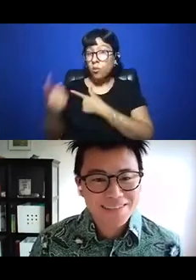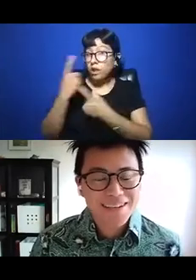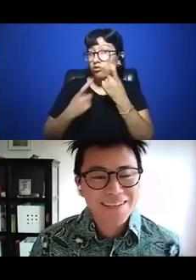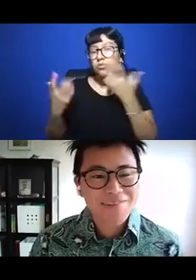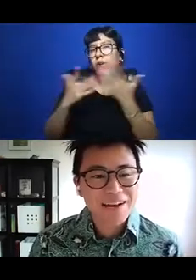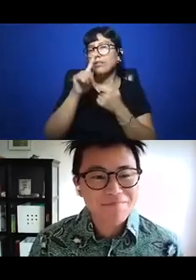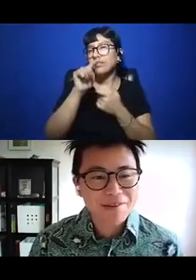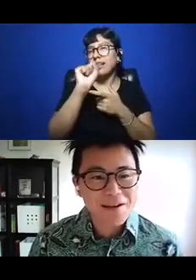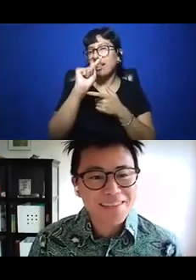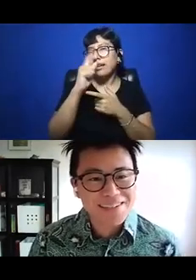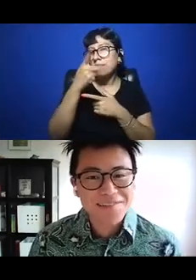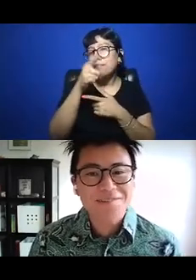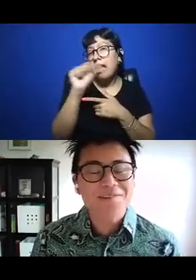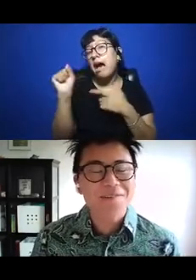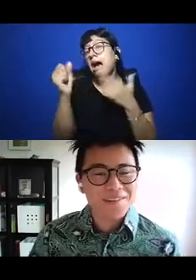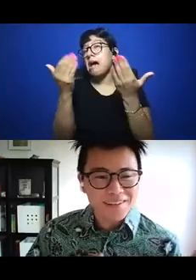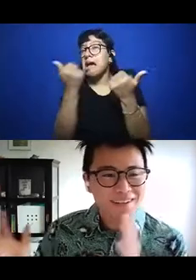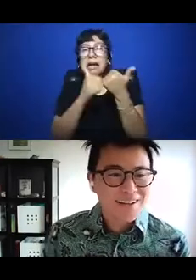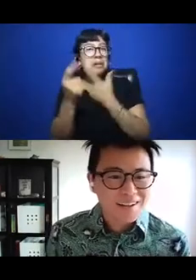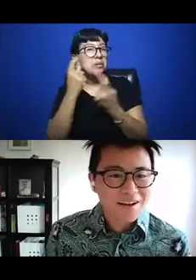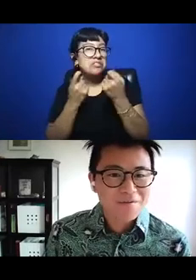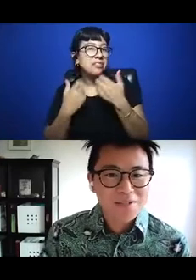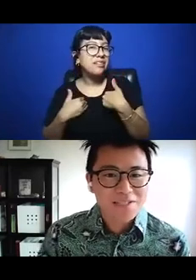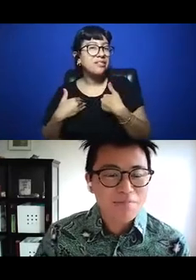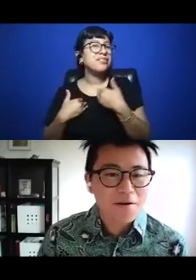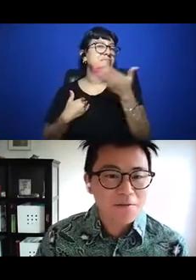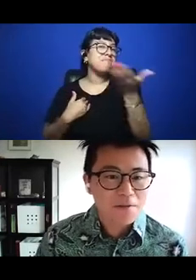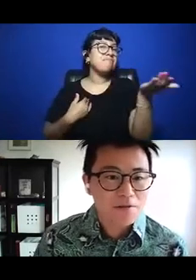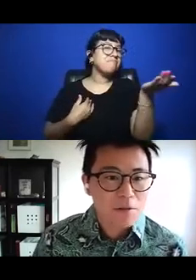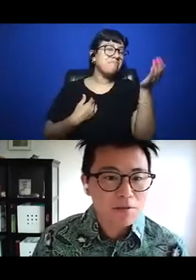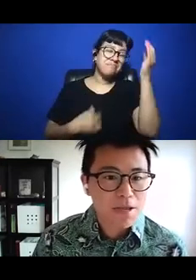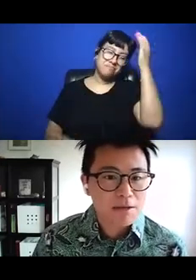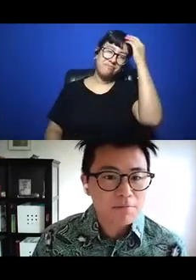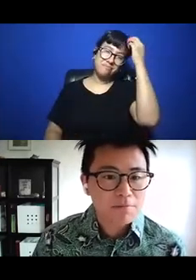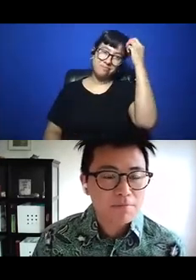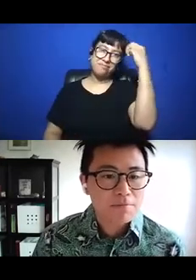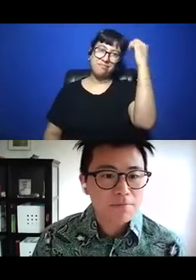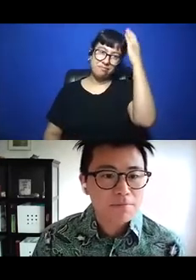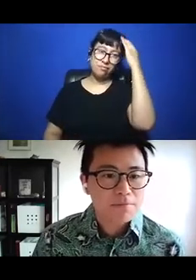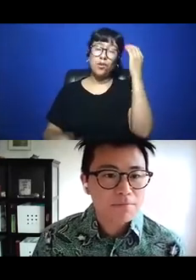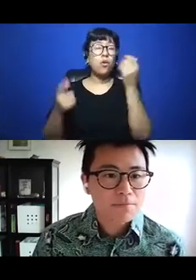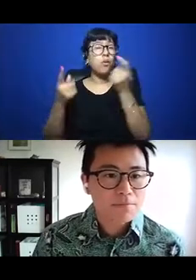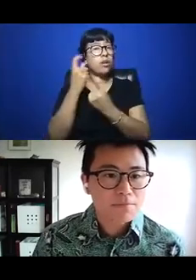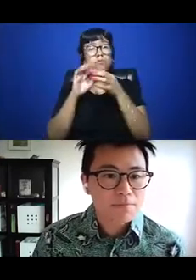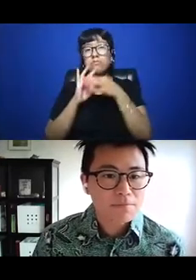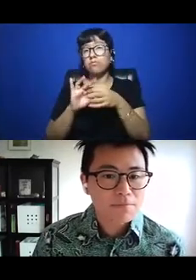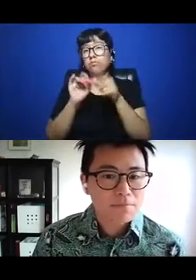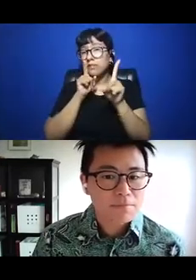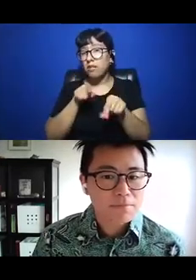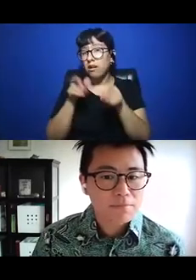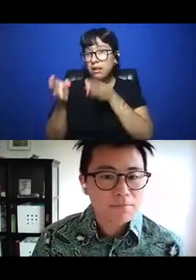LastPass, and can you talk more about the issue, or questions about the response planning?